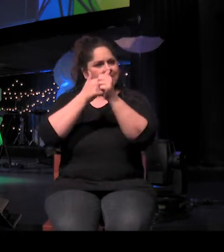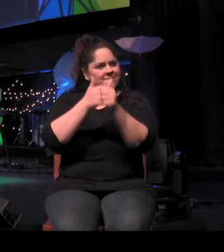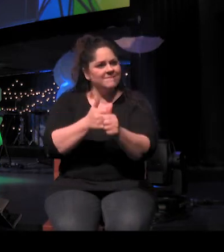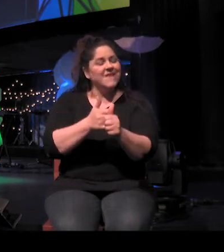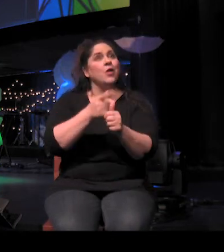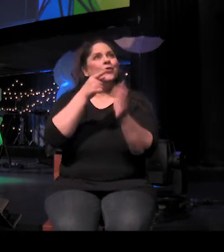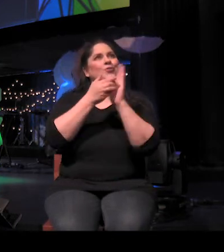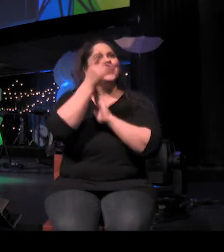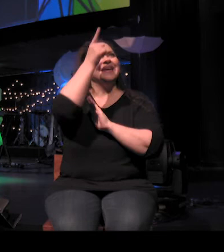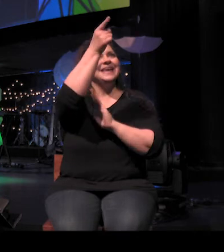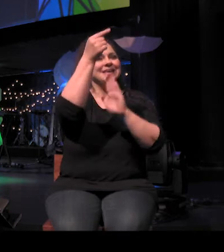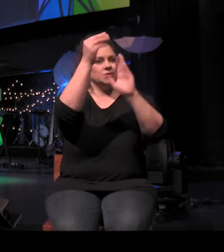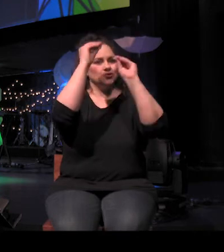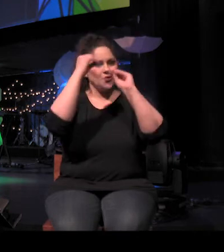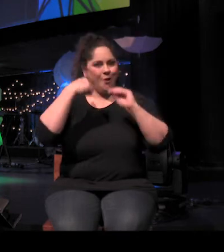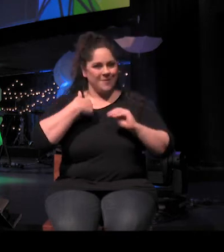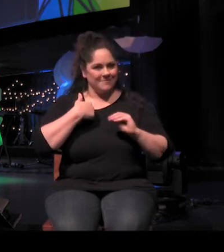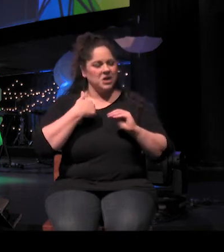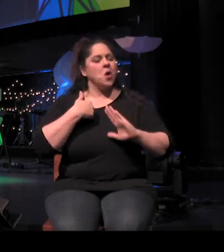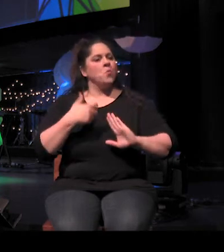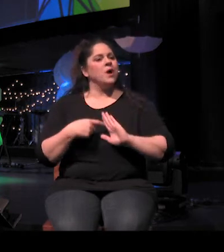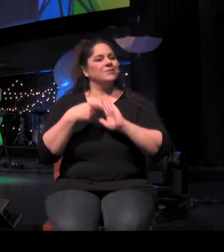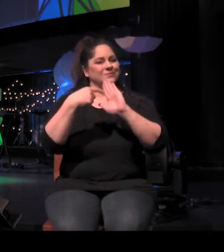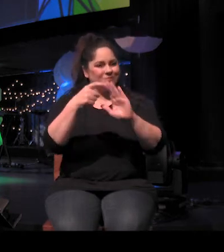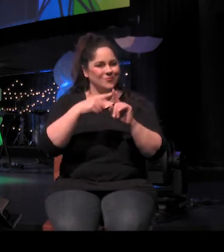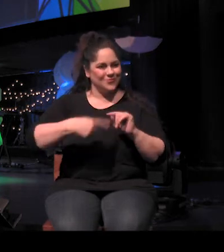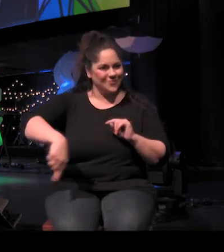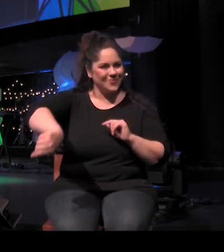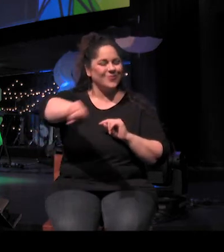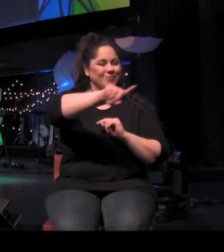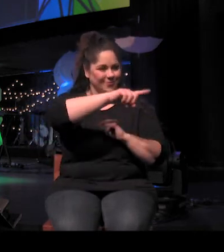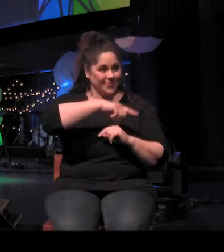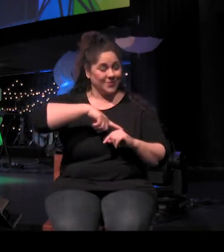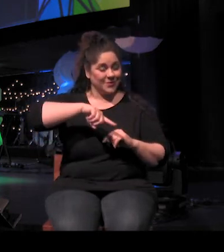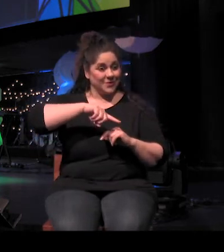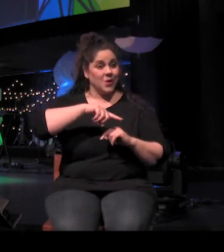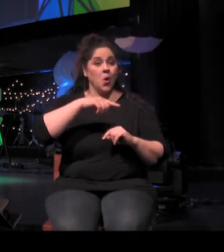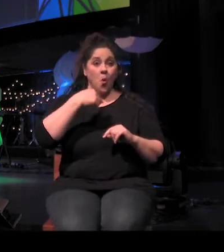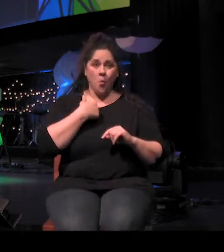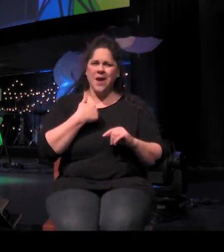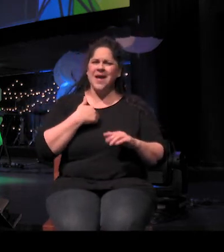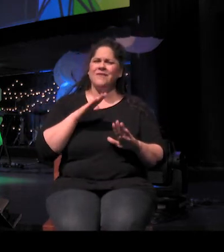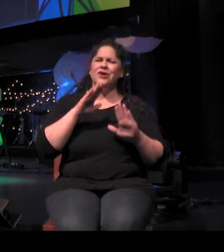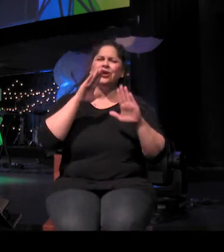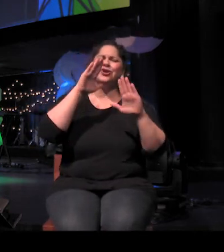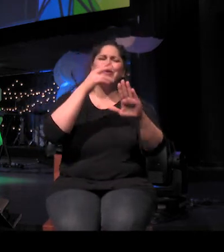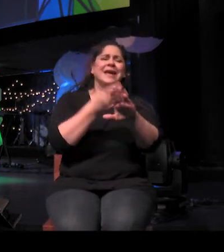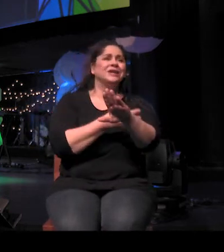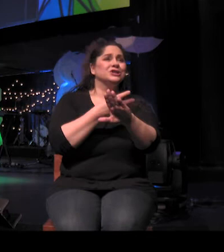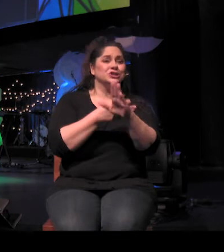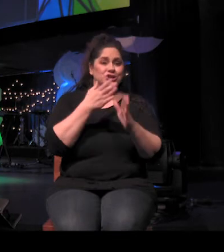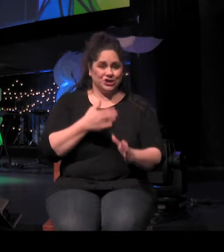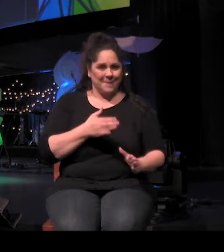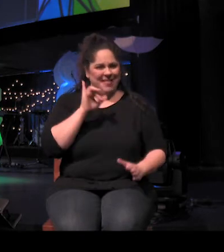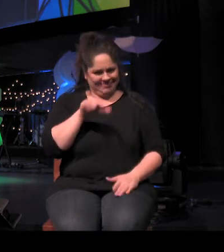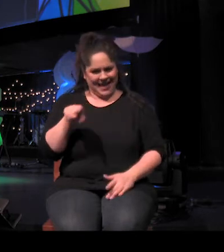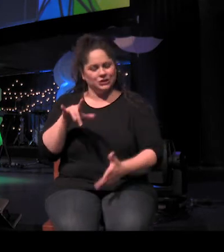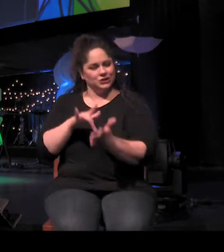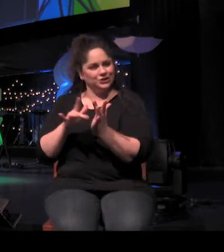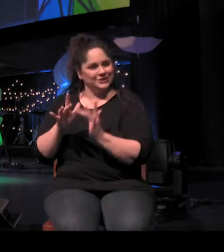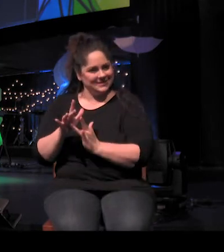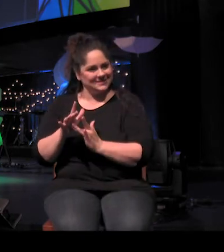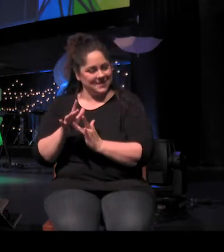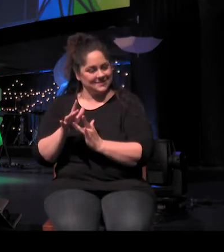example. Because we have a great shepherd, and all of us need this great shepherd. So when it comes to spiritual